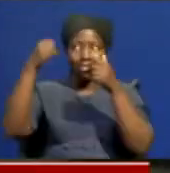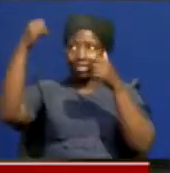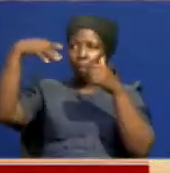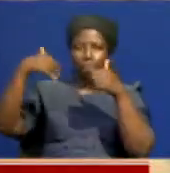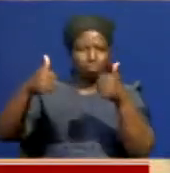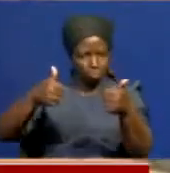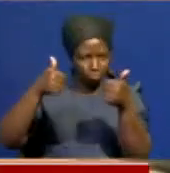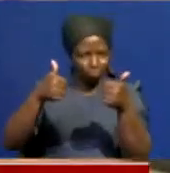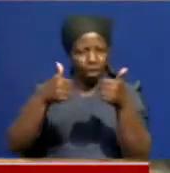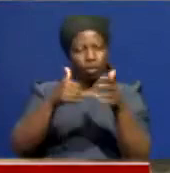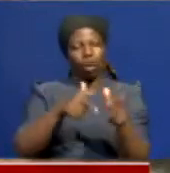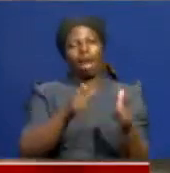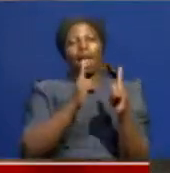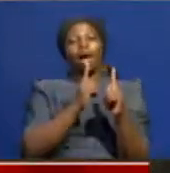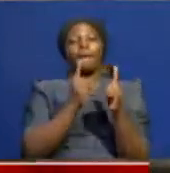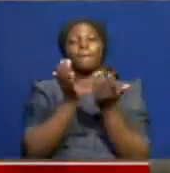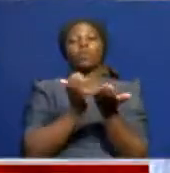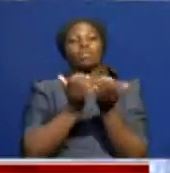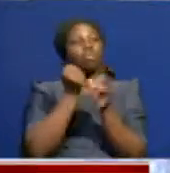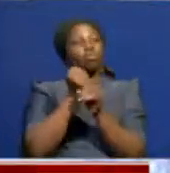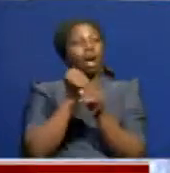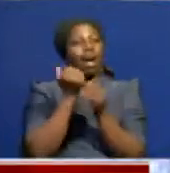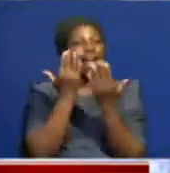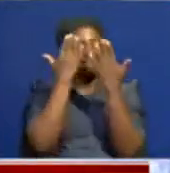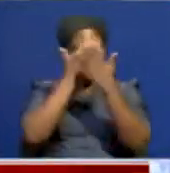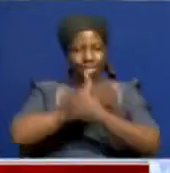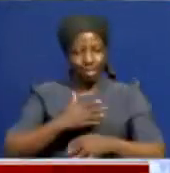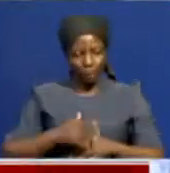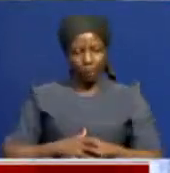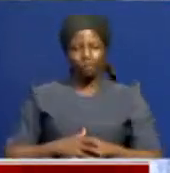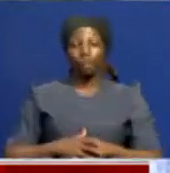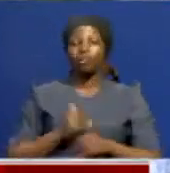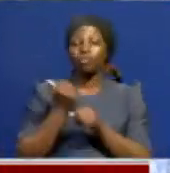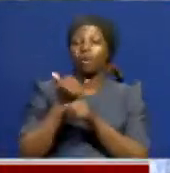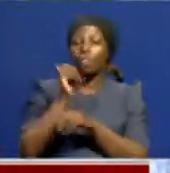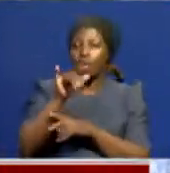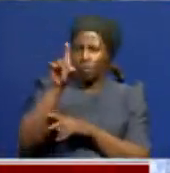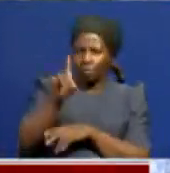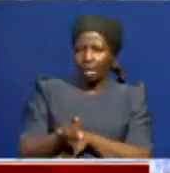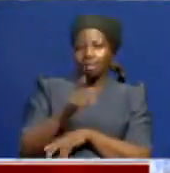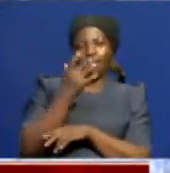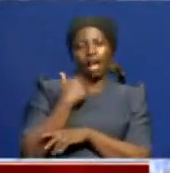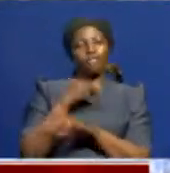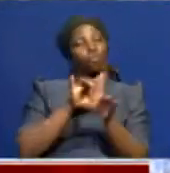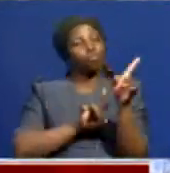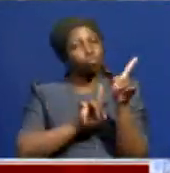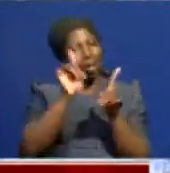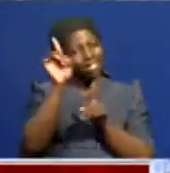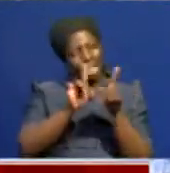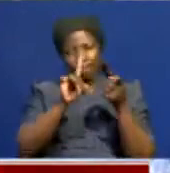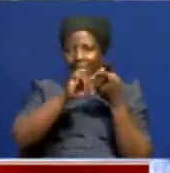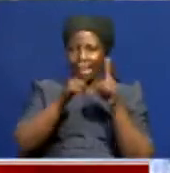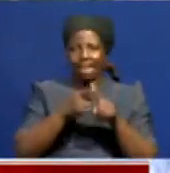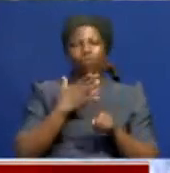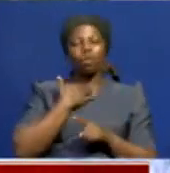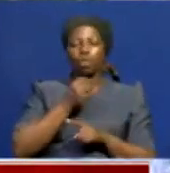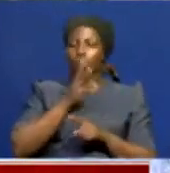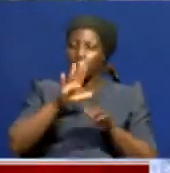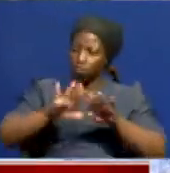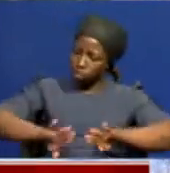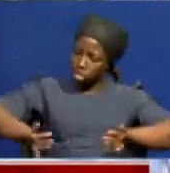allow businesses to operate at night. Kufanya hivyo, lazima tulete standards za utalii. Tunataka beach zetu ziwe na